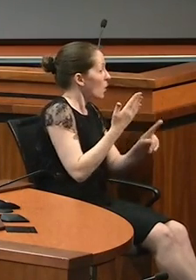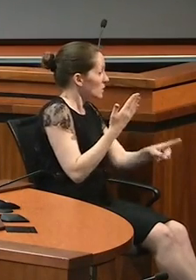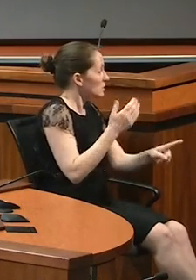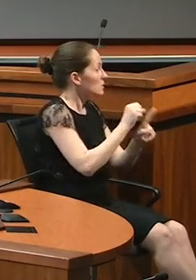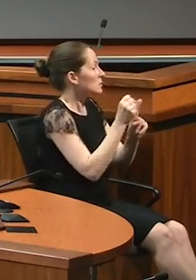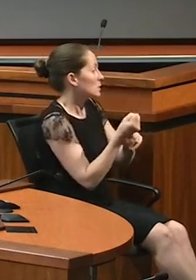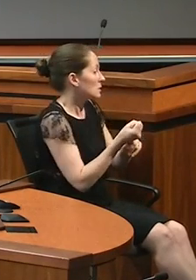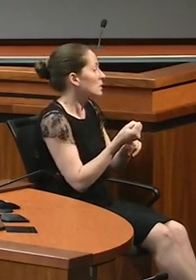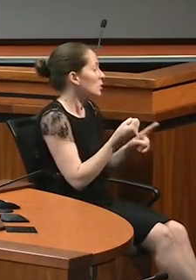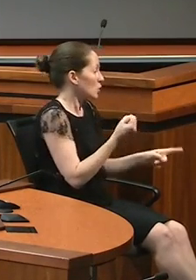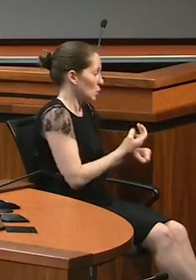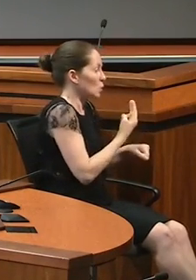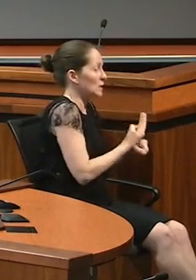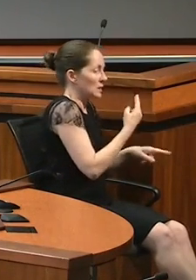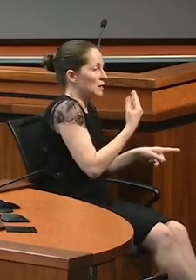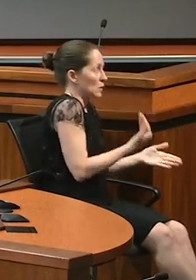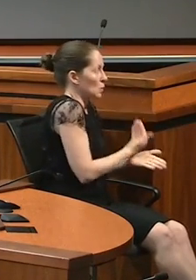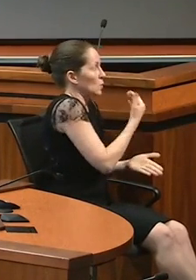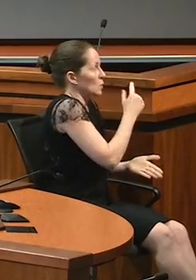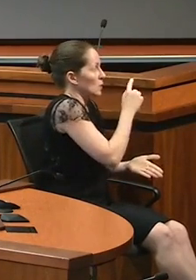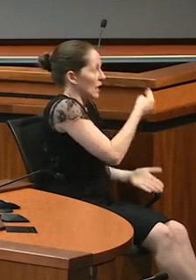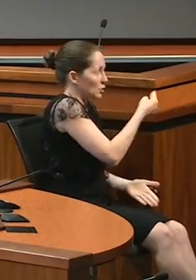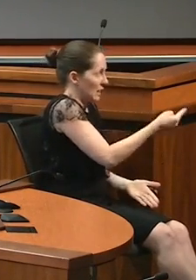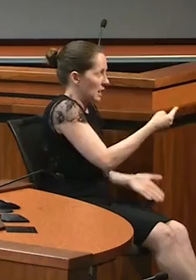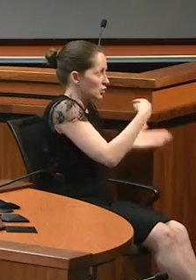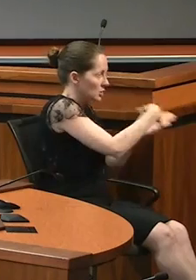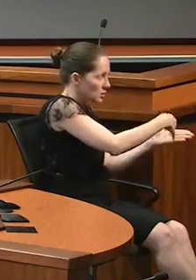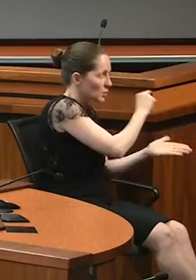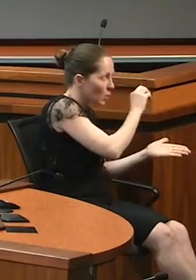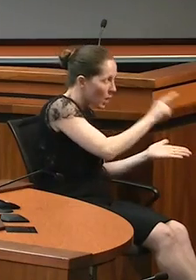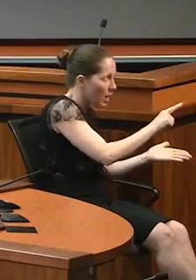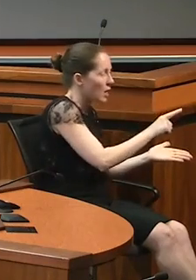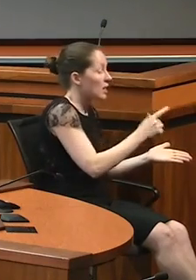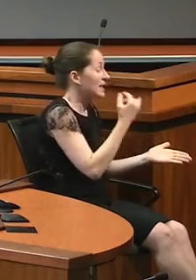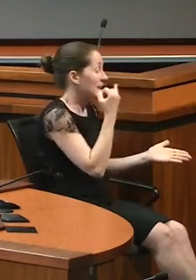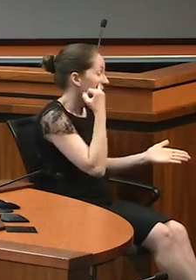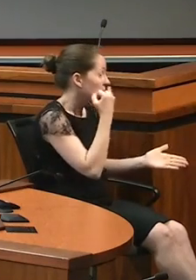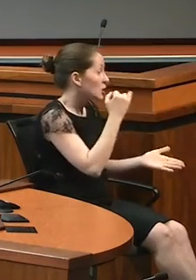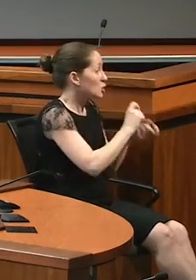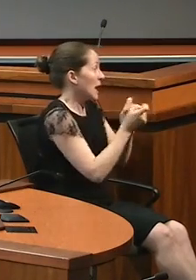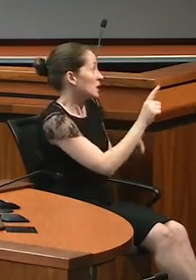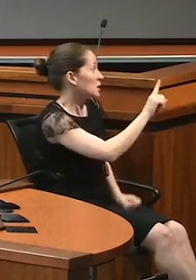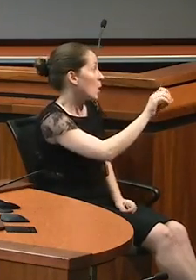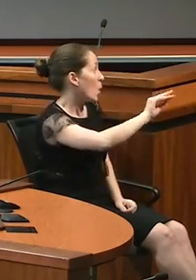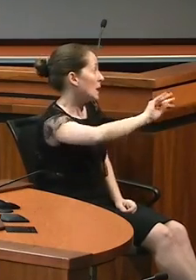if we look at a different zoning regime, how much does that move the needle? Is that something that we should be looking at? So,